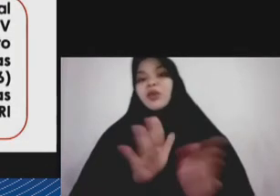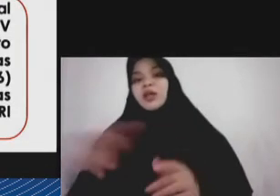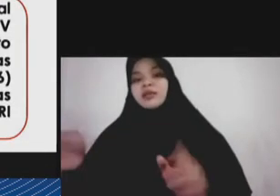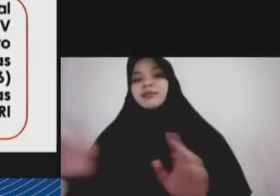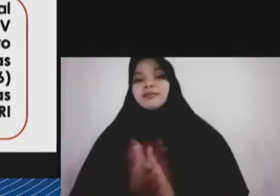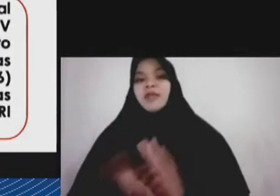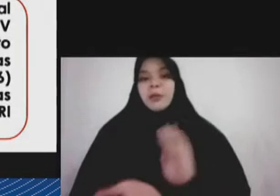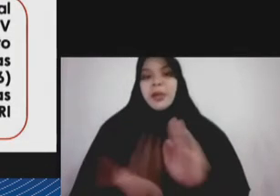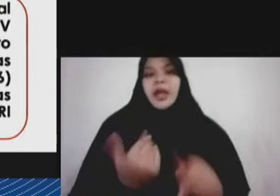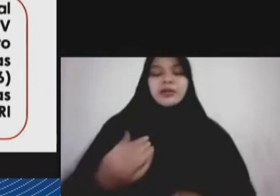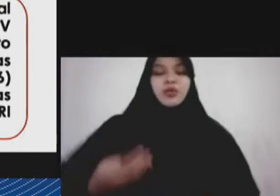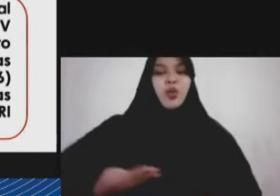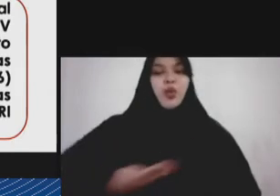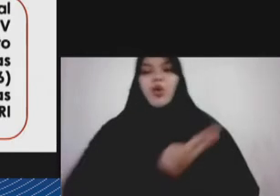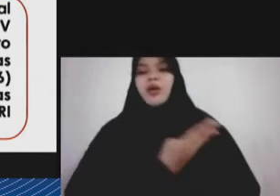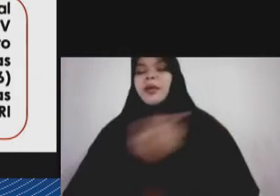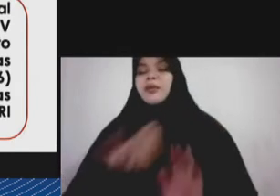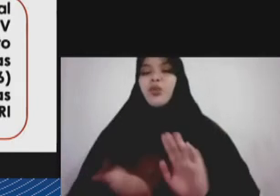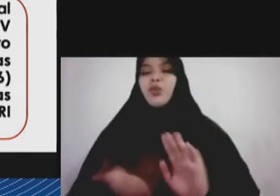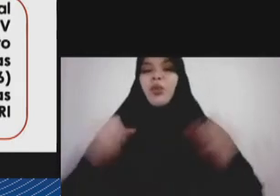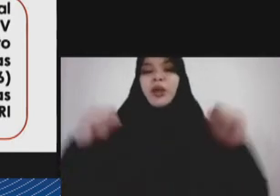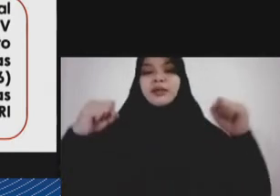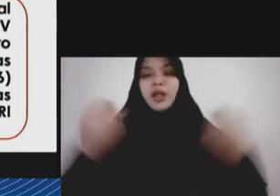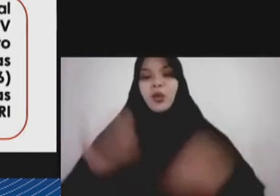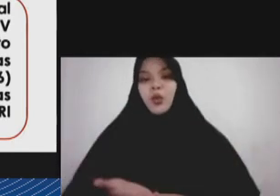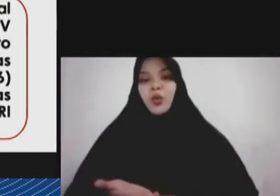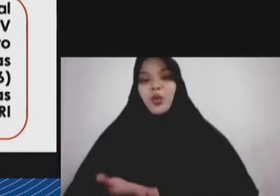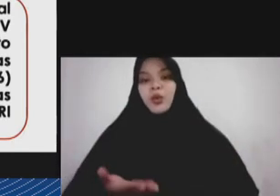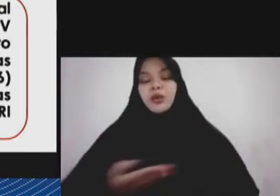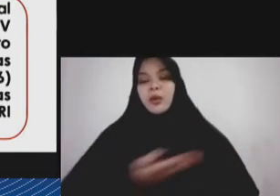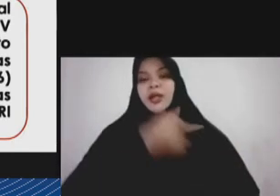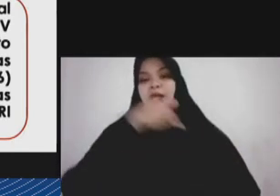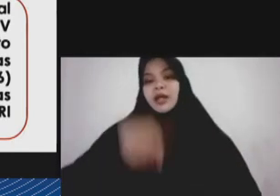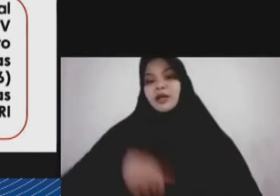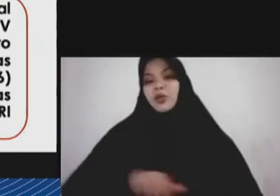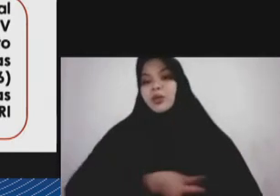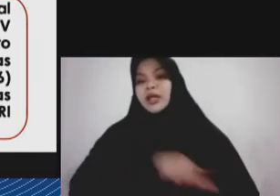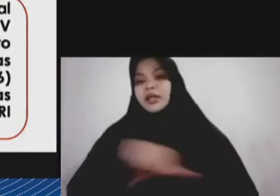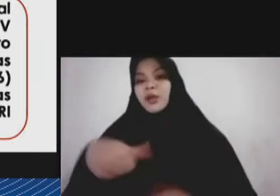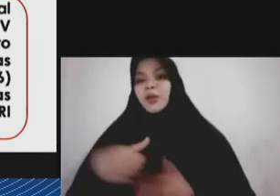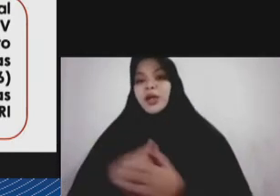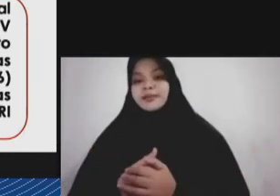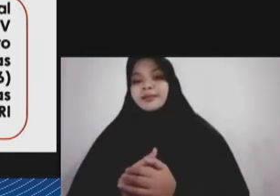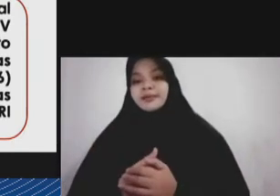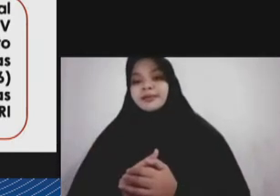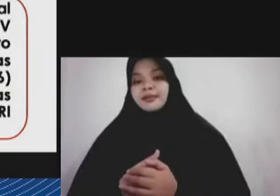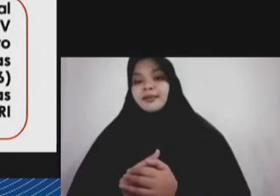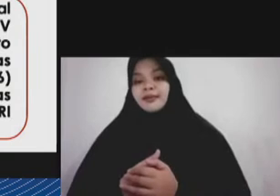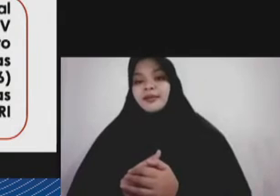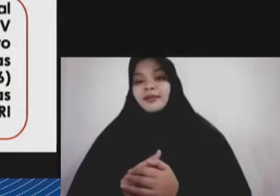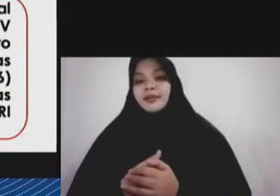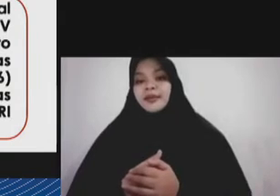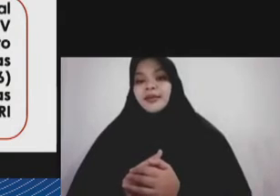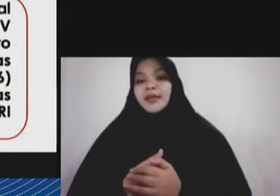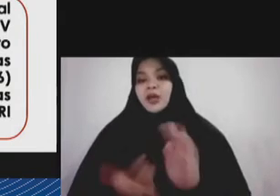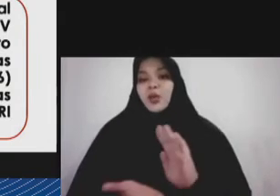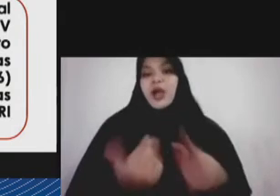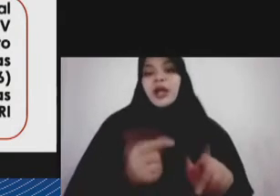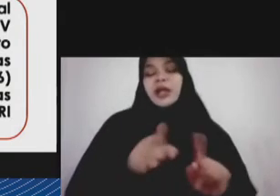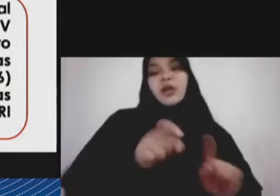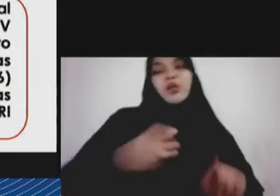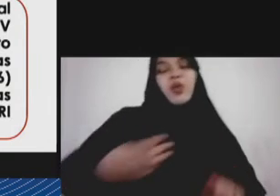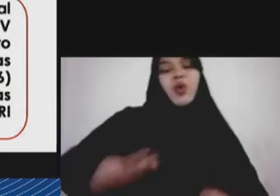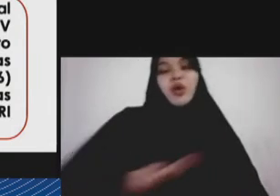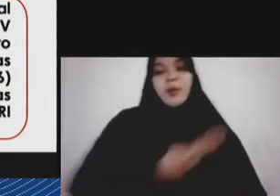victims, not only punishing the perpetrator, but more than that, there must be reparation for the victim,